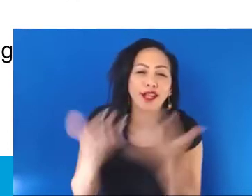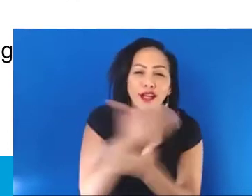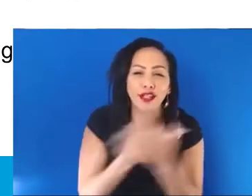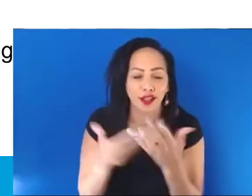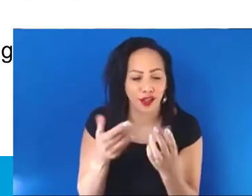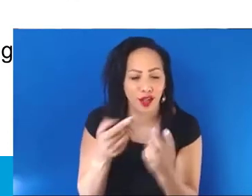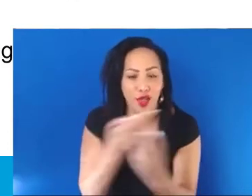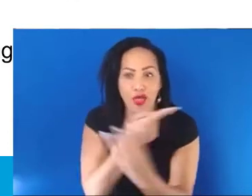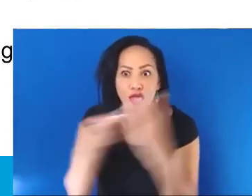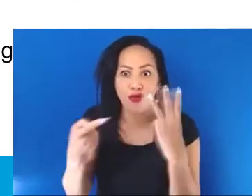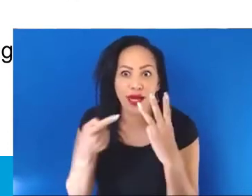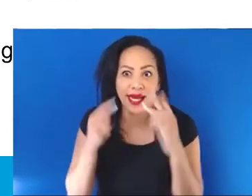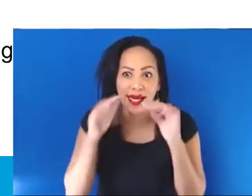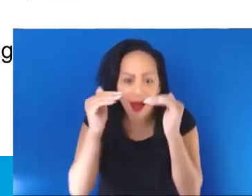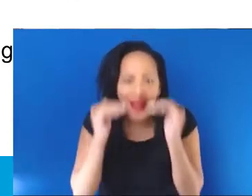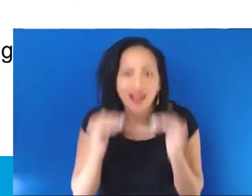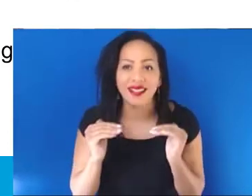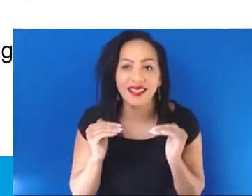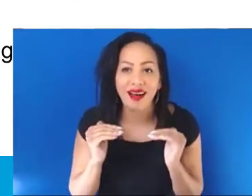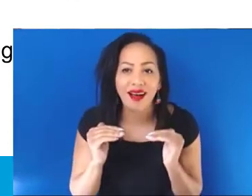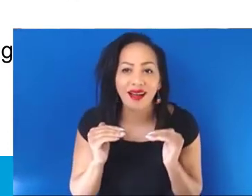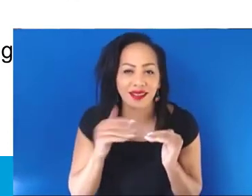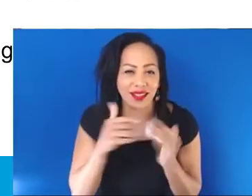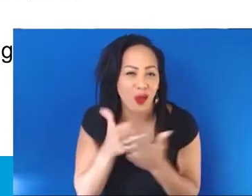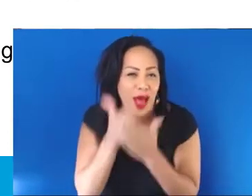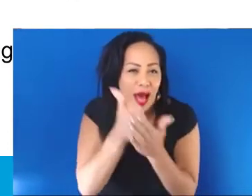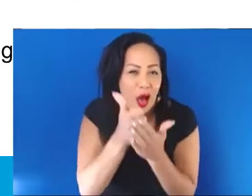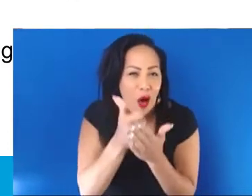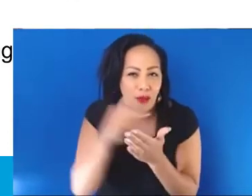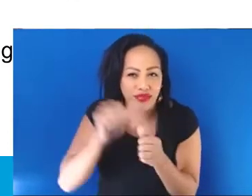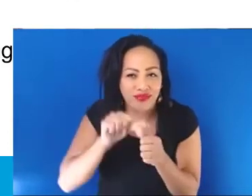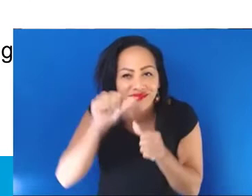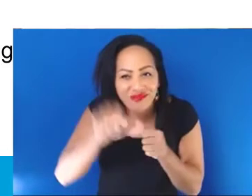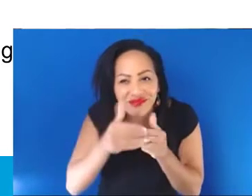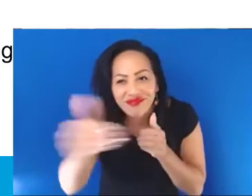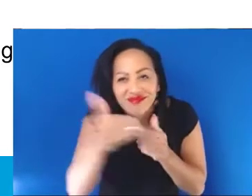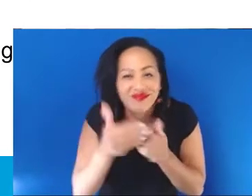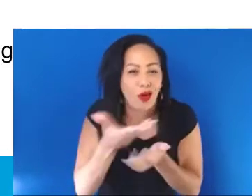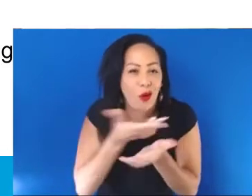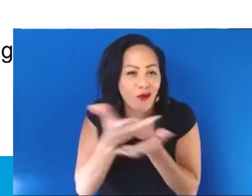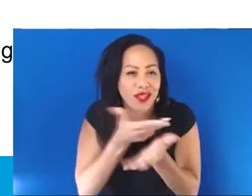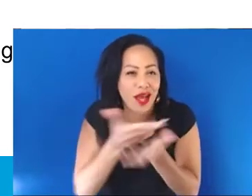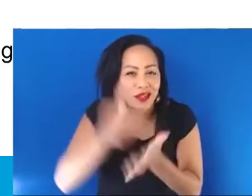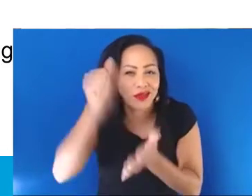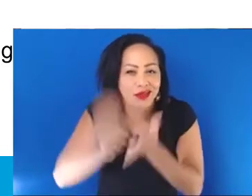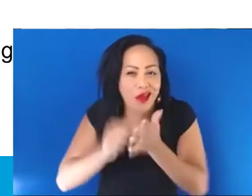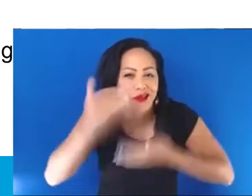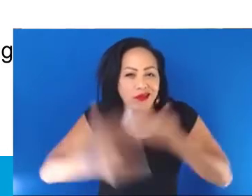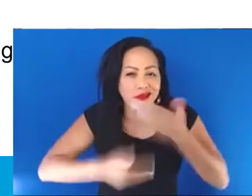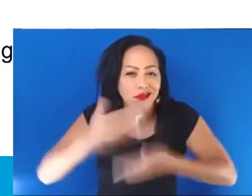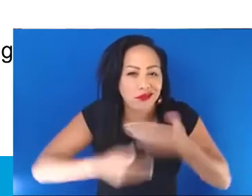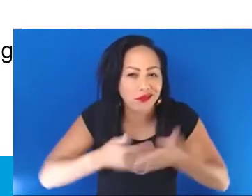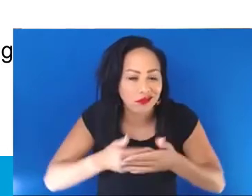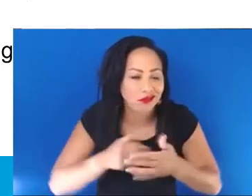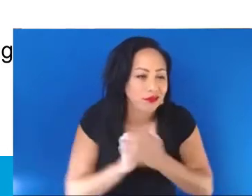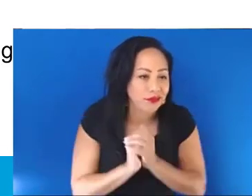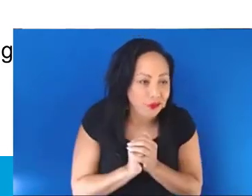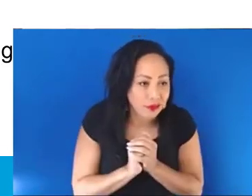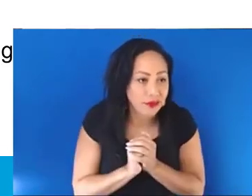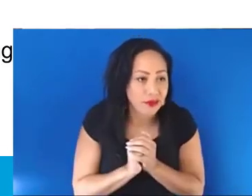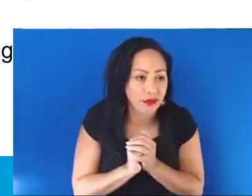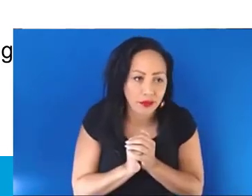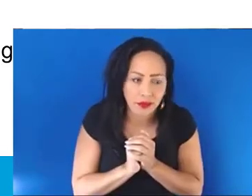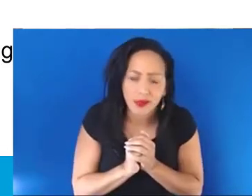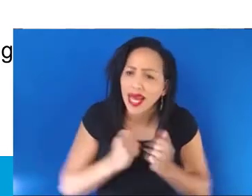insights, just to help kick the conversation off. So what we really found as a useful insight is this sense